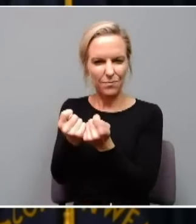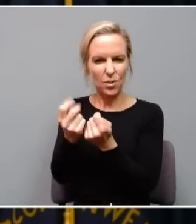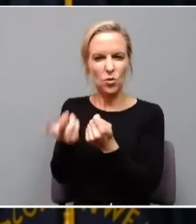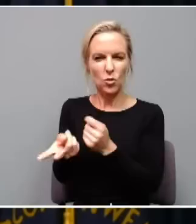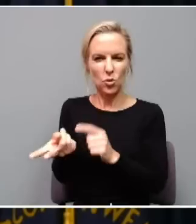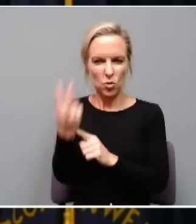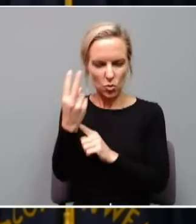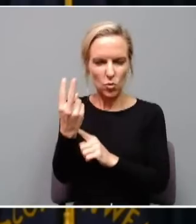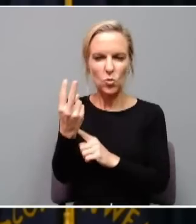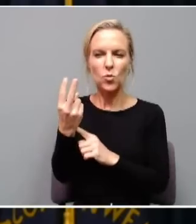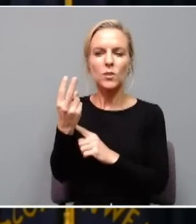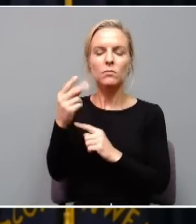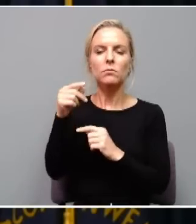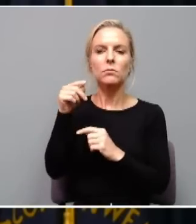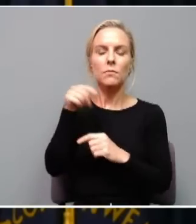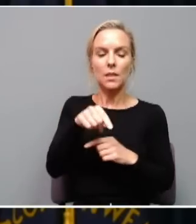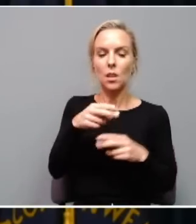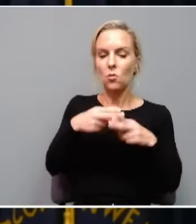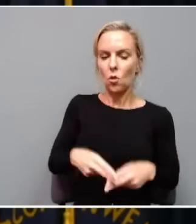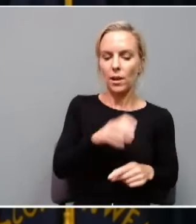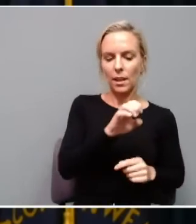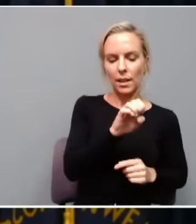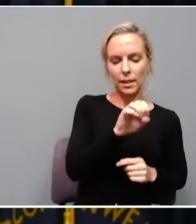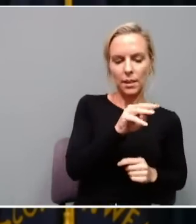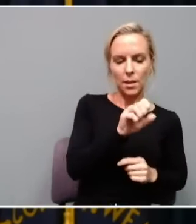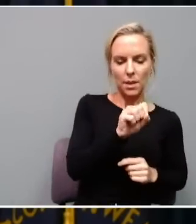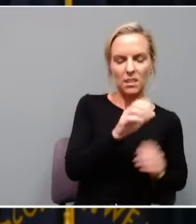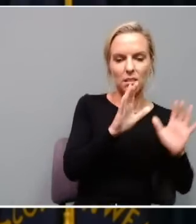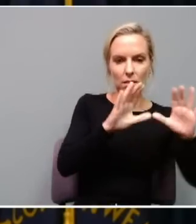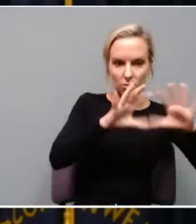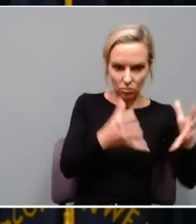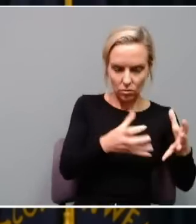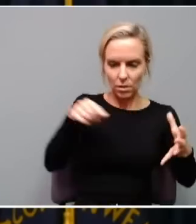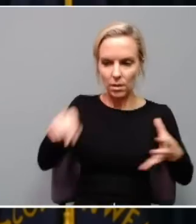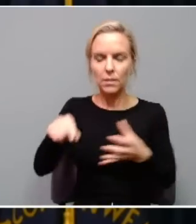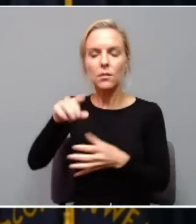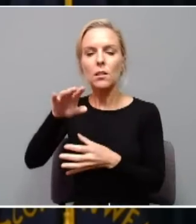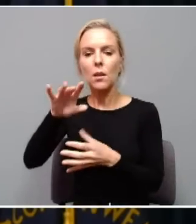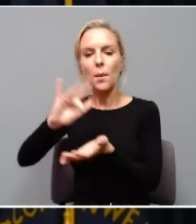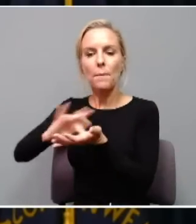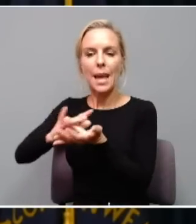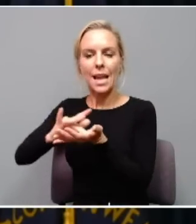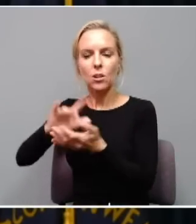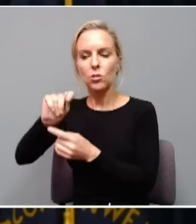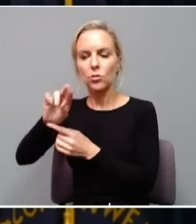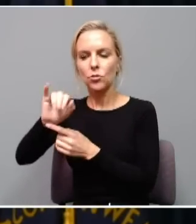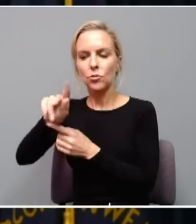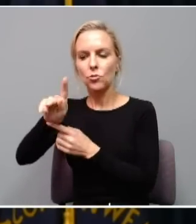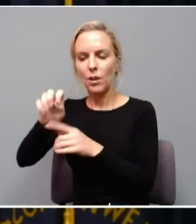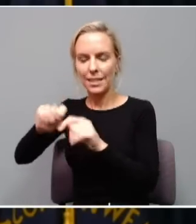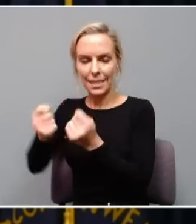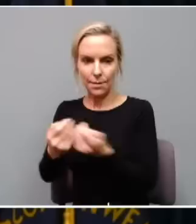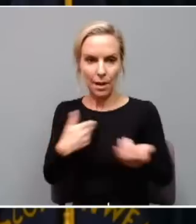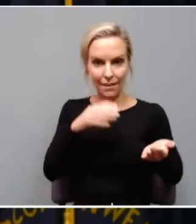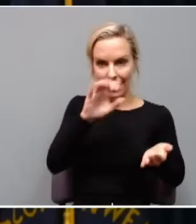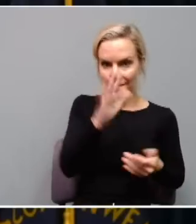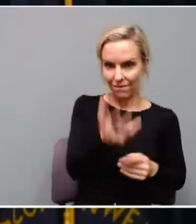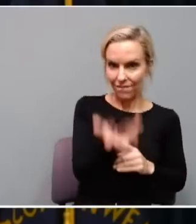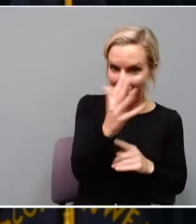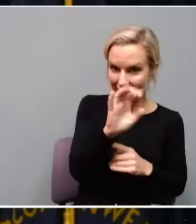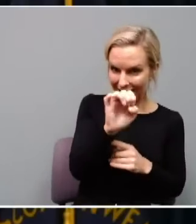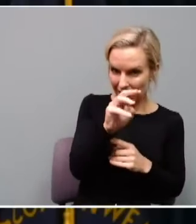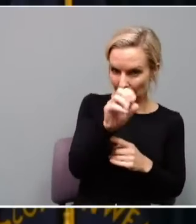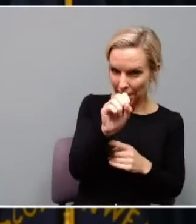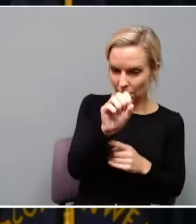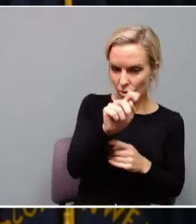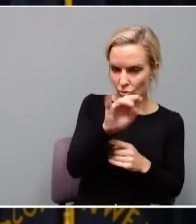teams and the medical strike teams. So we have had 5 EMS strike teams here in the Commonwealth. We had 1